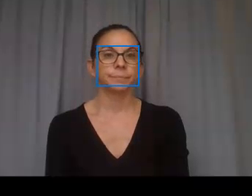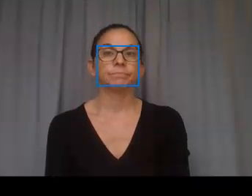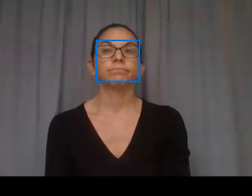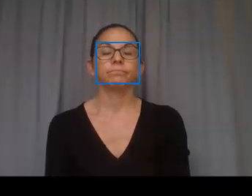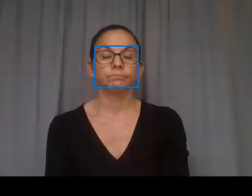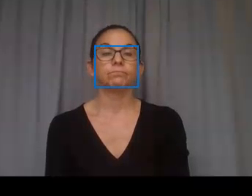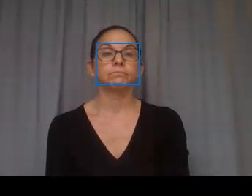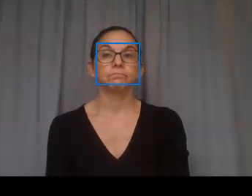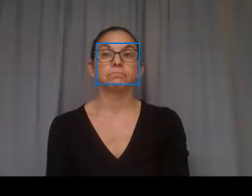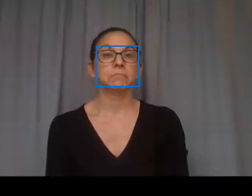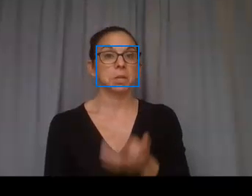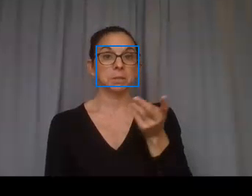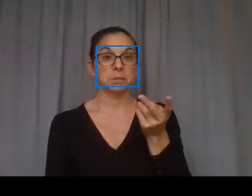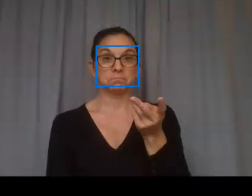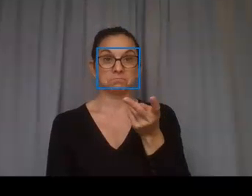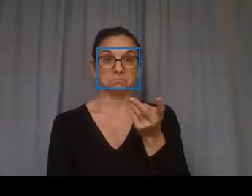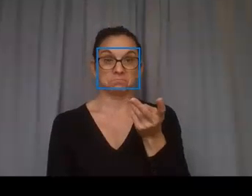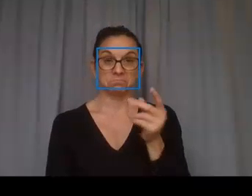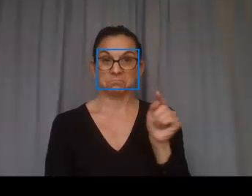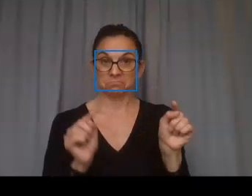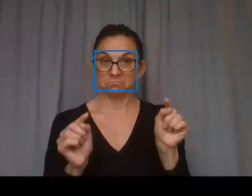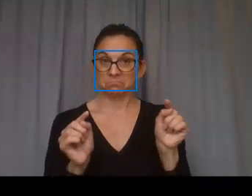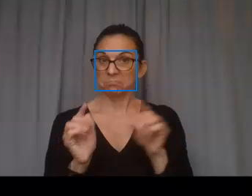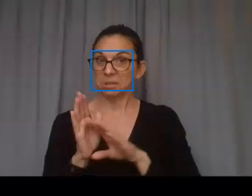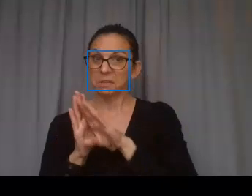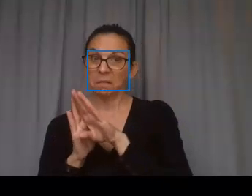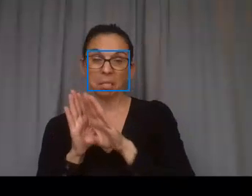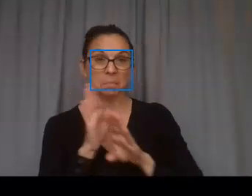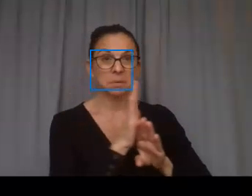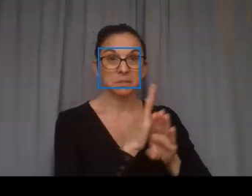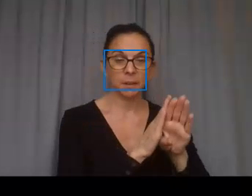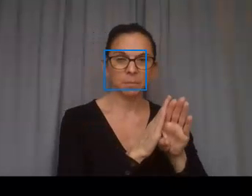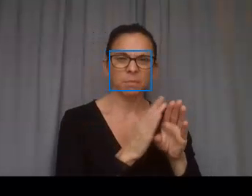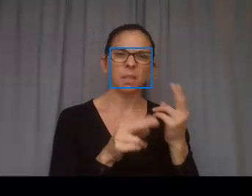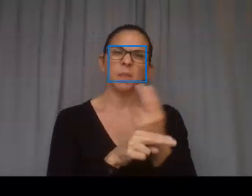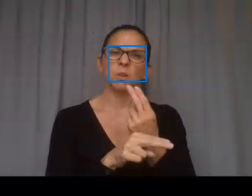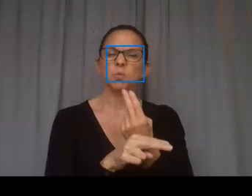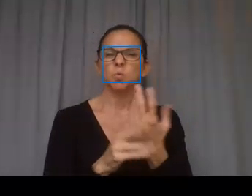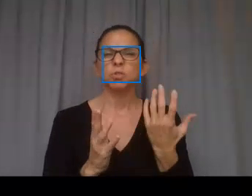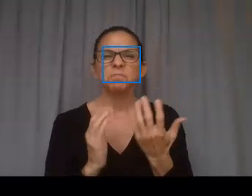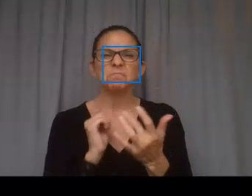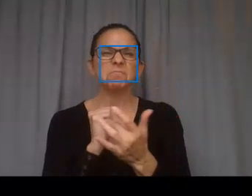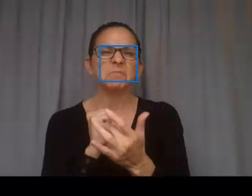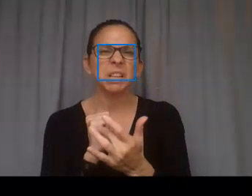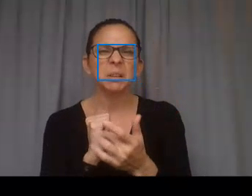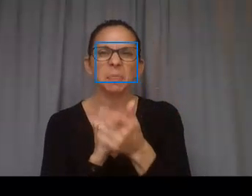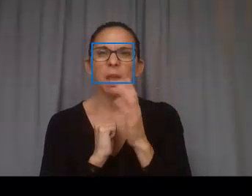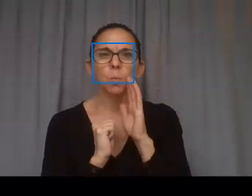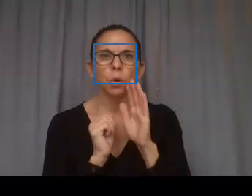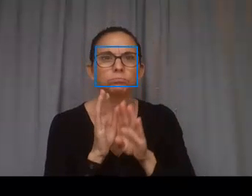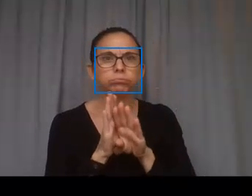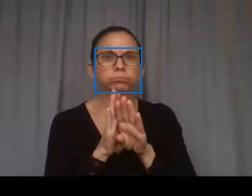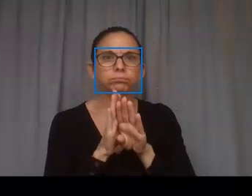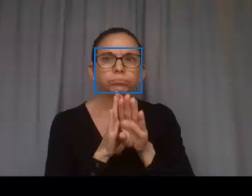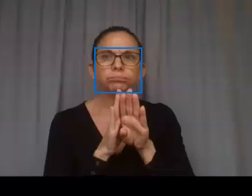As these societies continue to develop, you'll see that they will start to use technology and they'll start to socially advance.